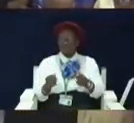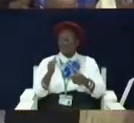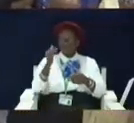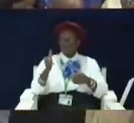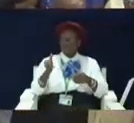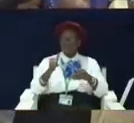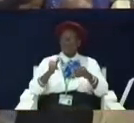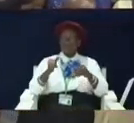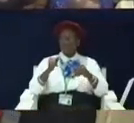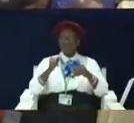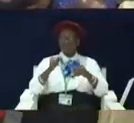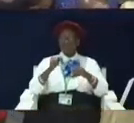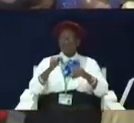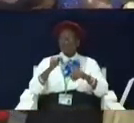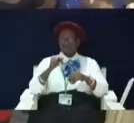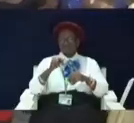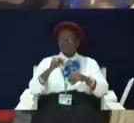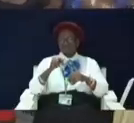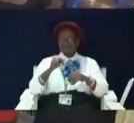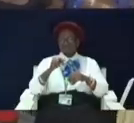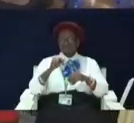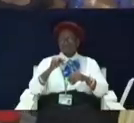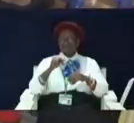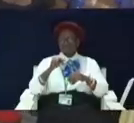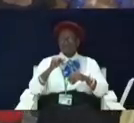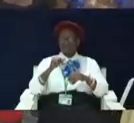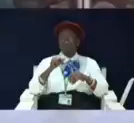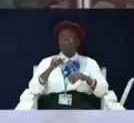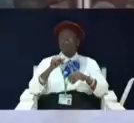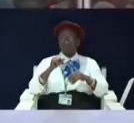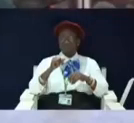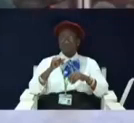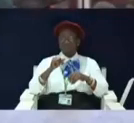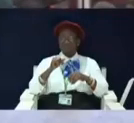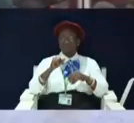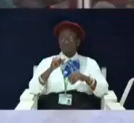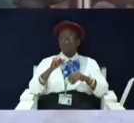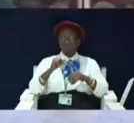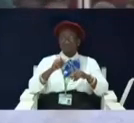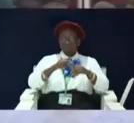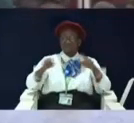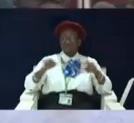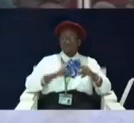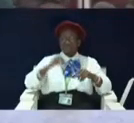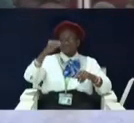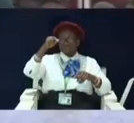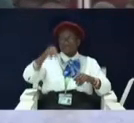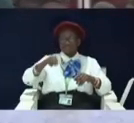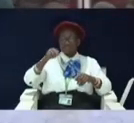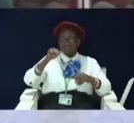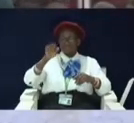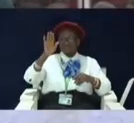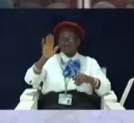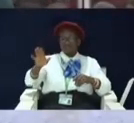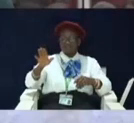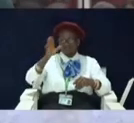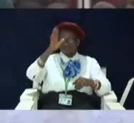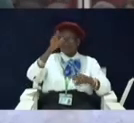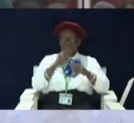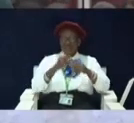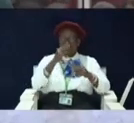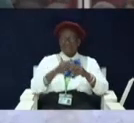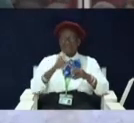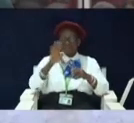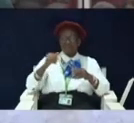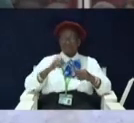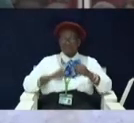ìwé pélébé kan tí ẹ jọ̀ọ́ kẹ́ ẹ fún kọrúkọ yín lẹ̀ sórí wọn. Because I need your names, your address, and your prayer